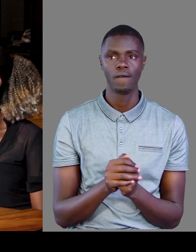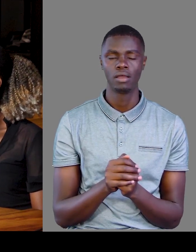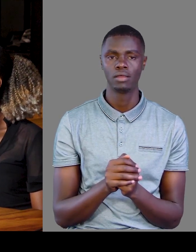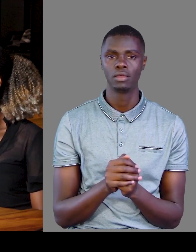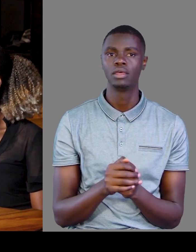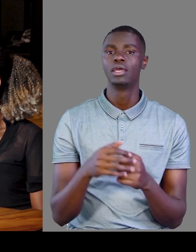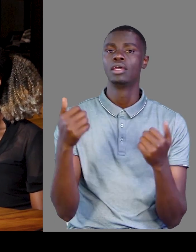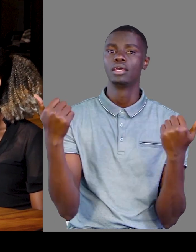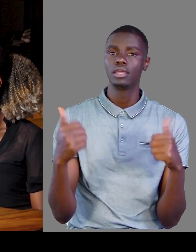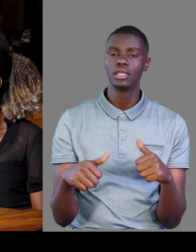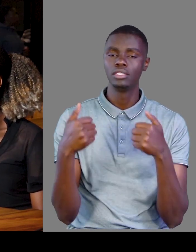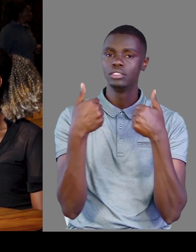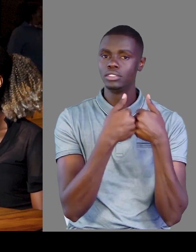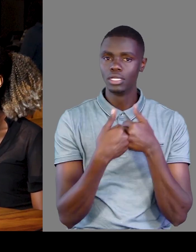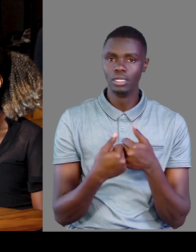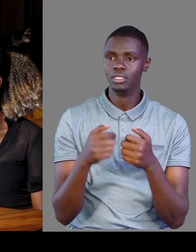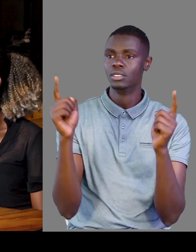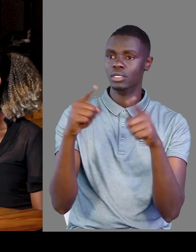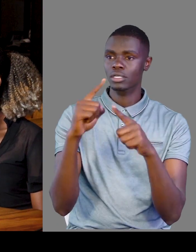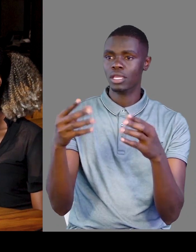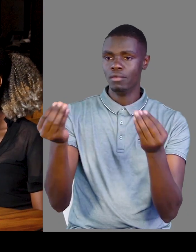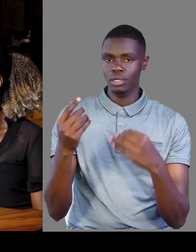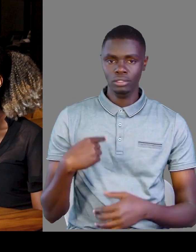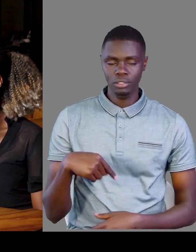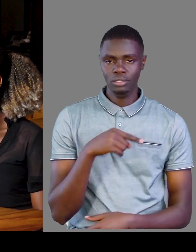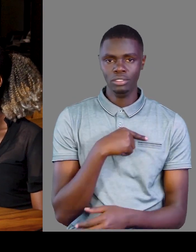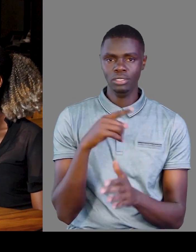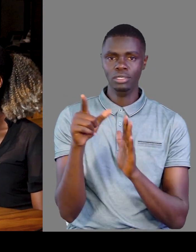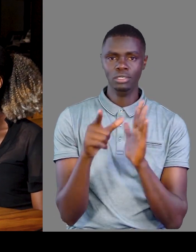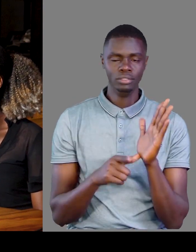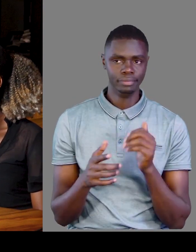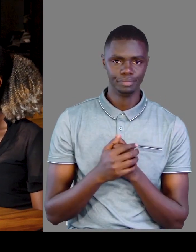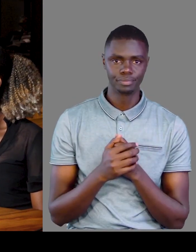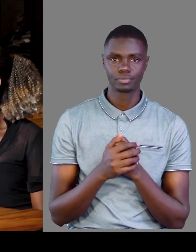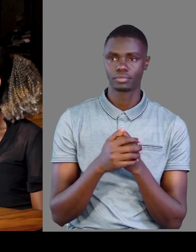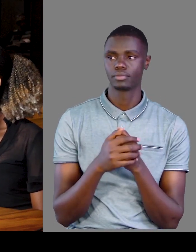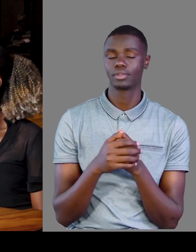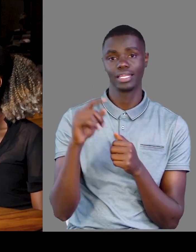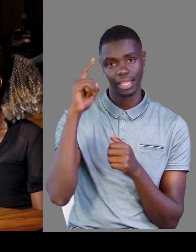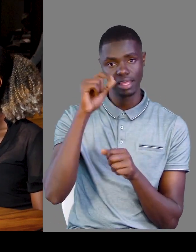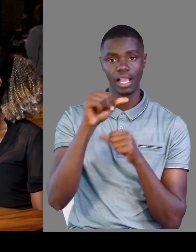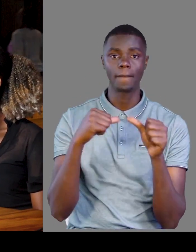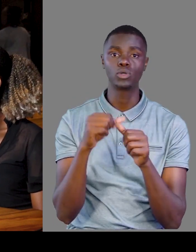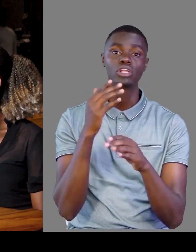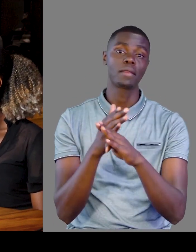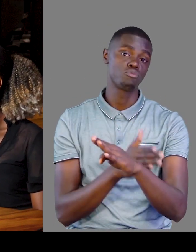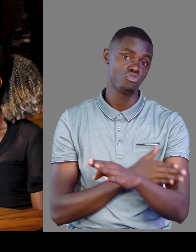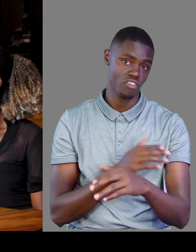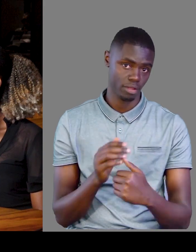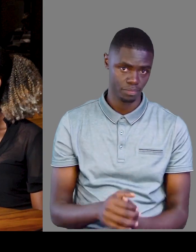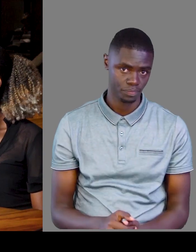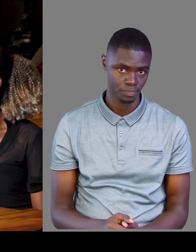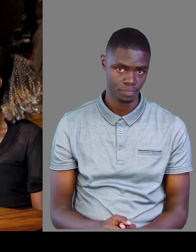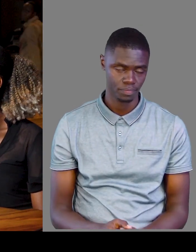fail, every mistake gives me some lesson and always I can improve from there. So